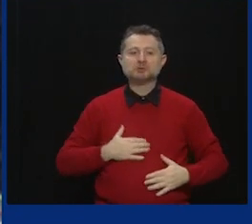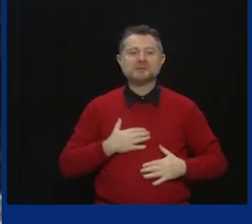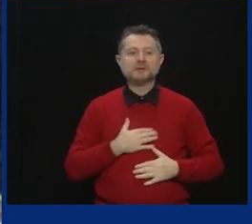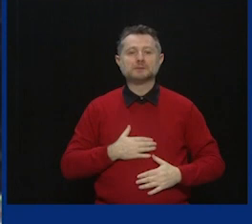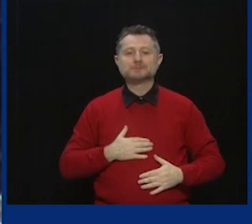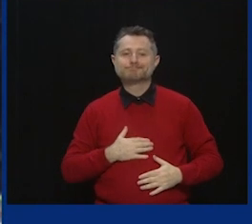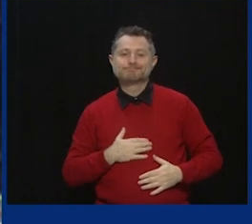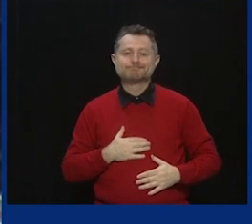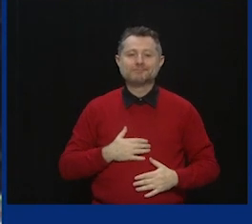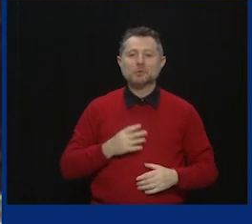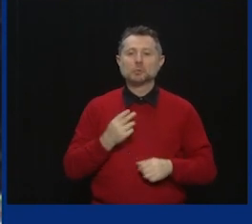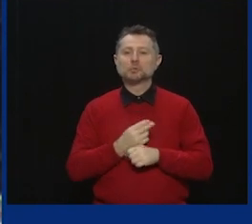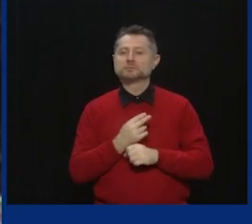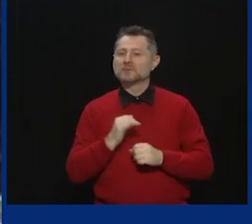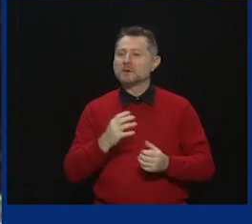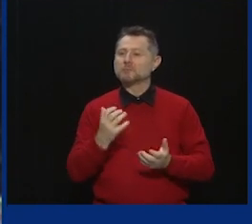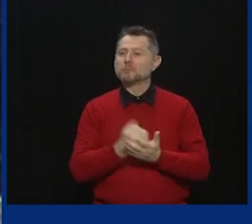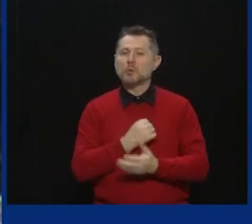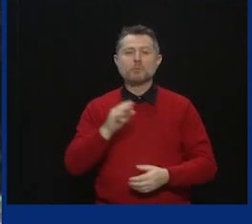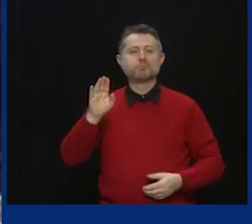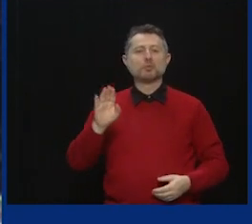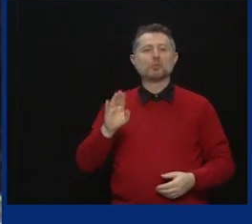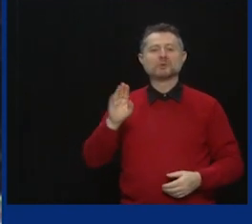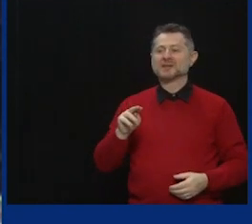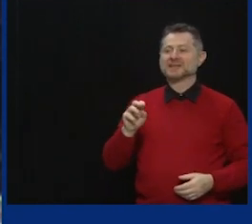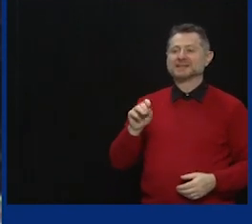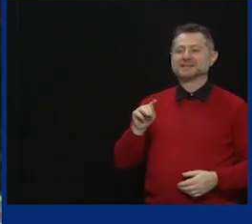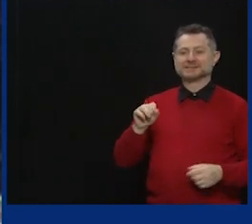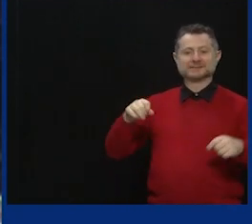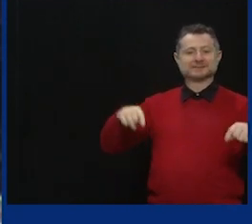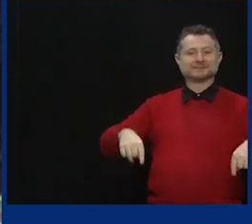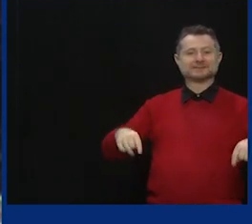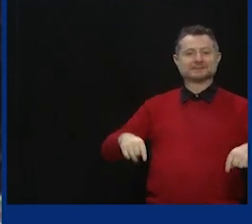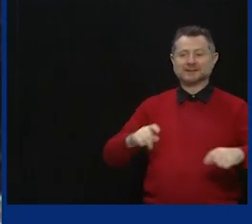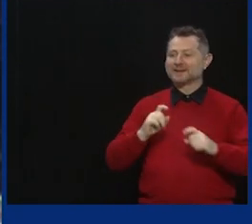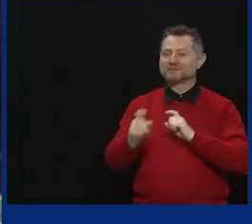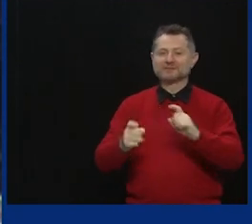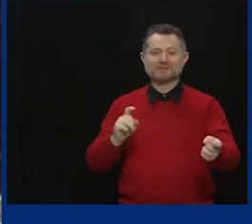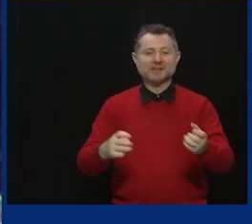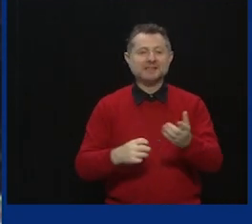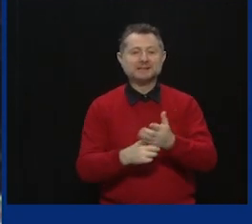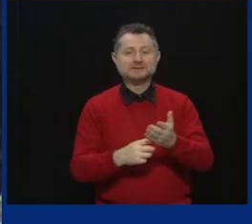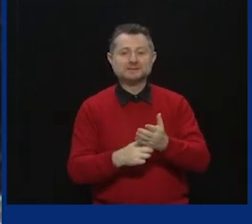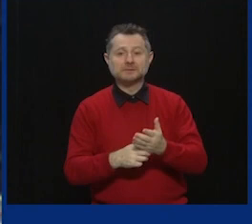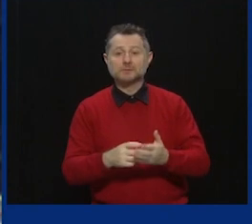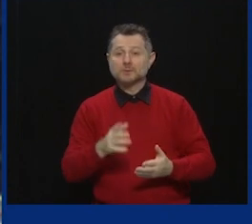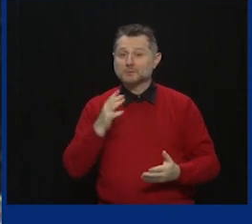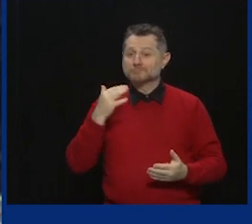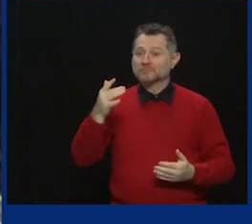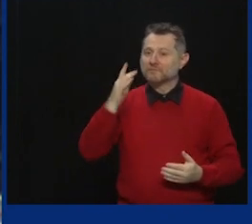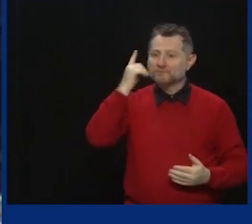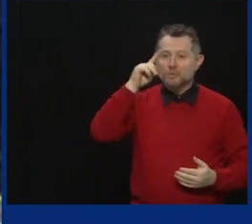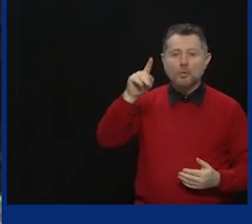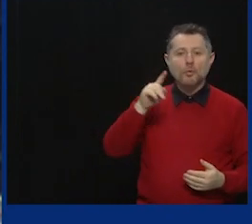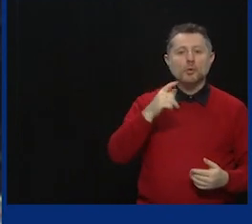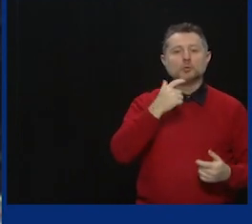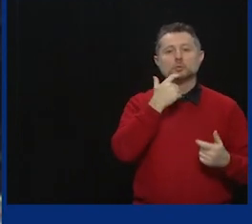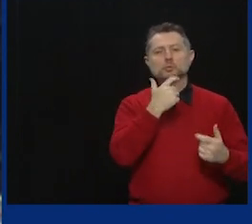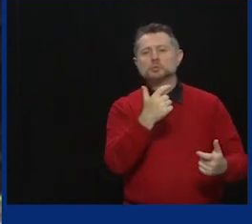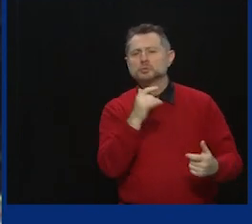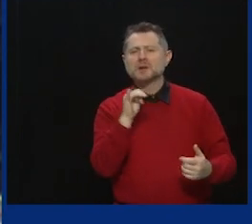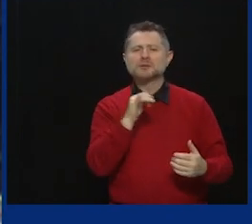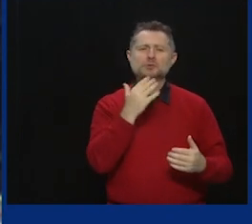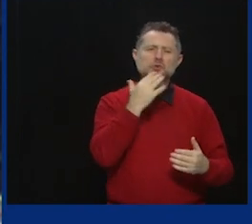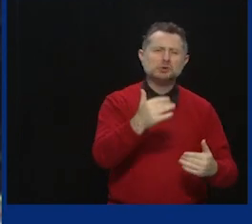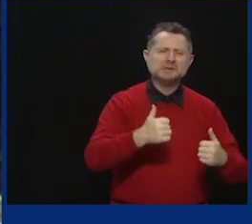Brooklyn Nets as an opportunity to help give away tickets. By the way, tickets to good games, to really good games, by the way. So you